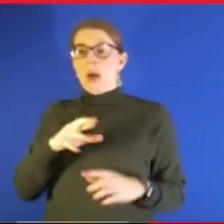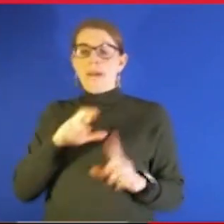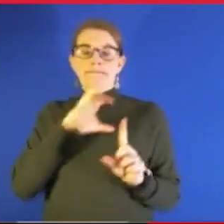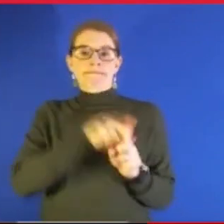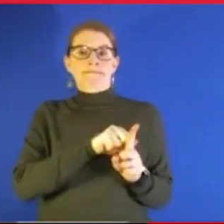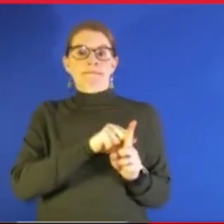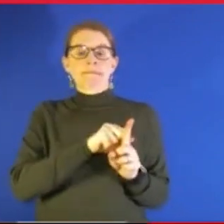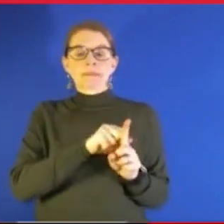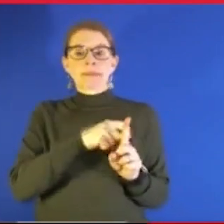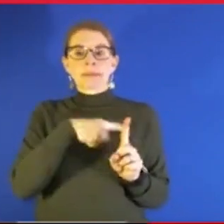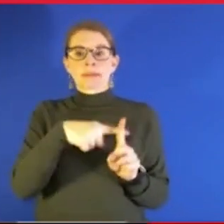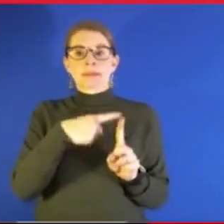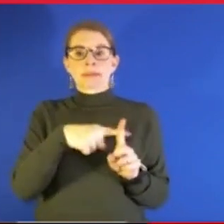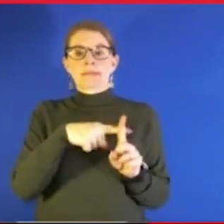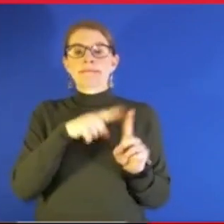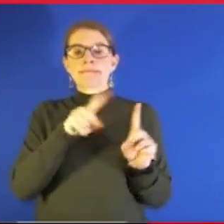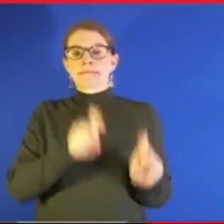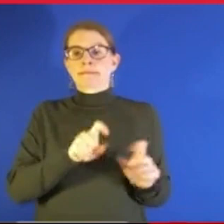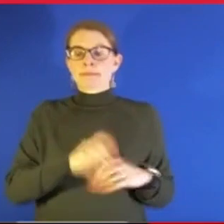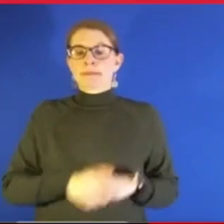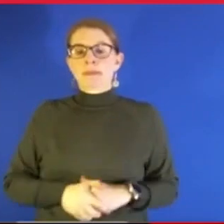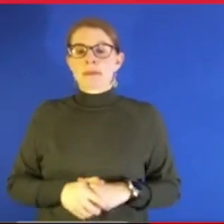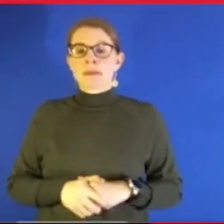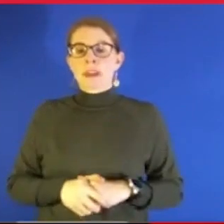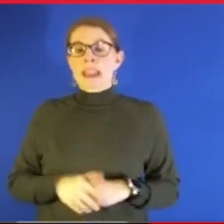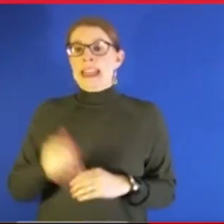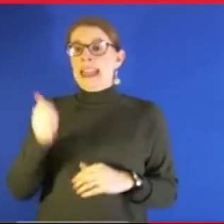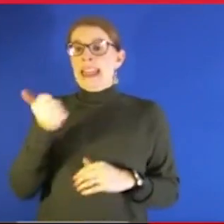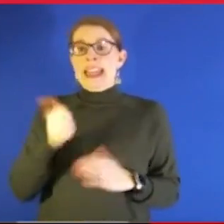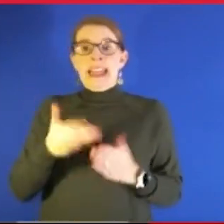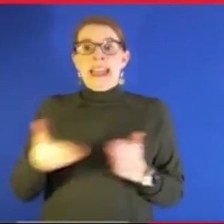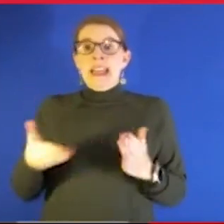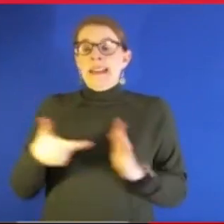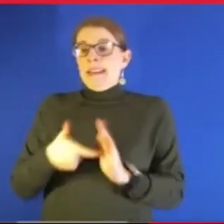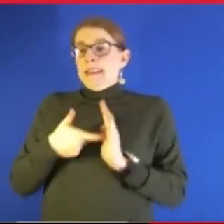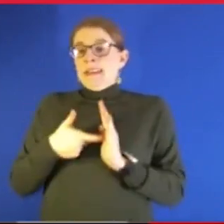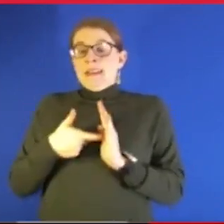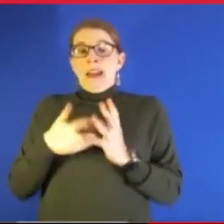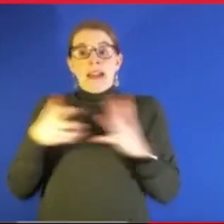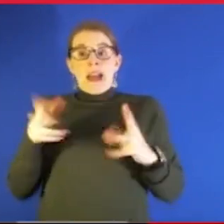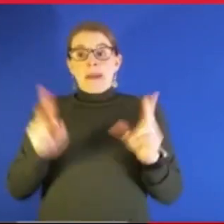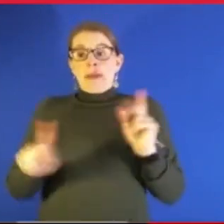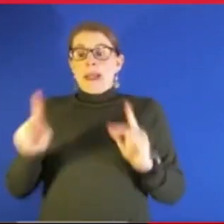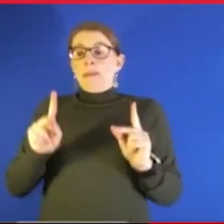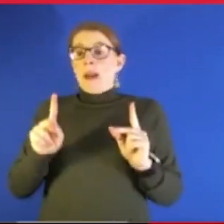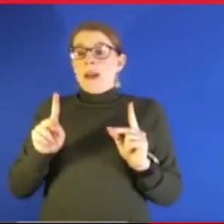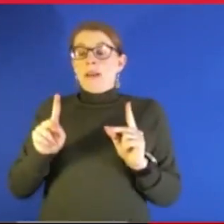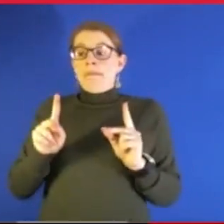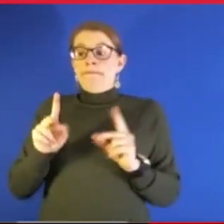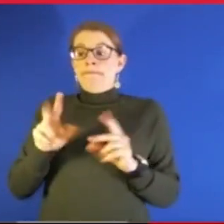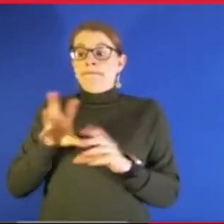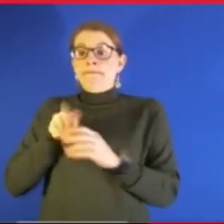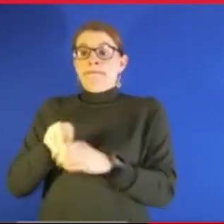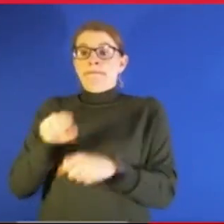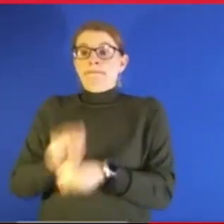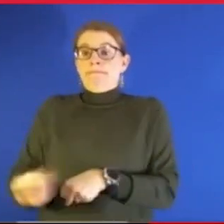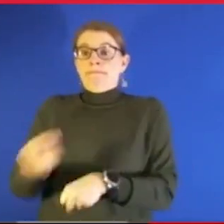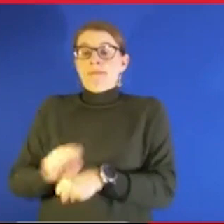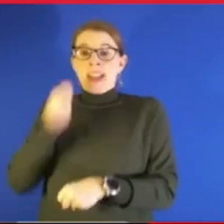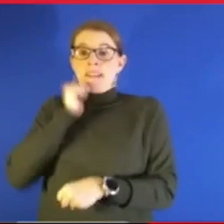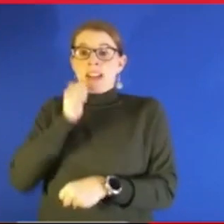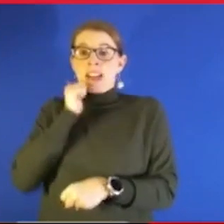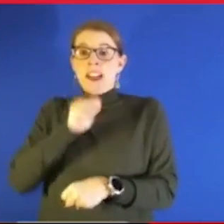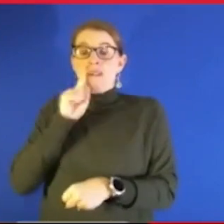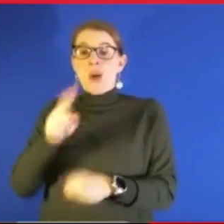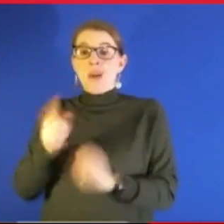and that's caused strain. You know, if there's anything that requires, a lot of folks to do their job every single day to make it work,